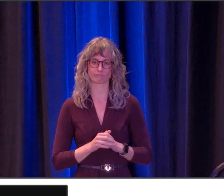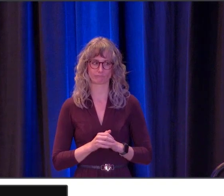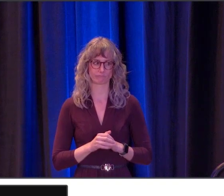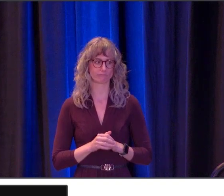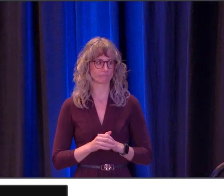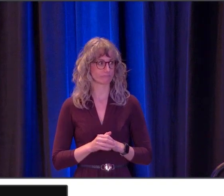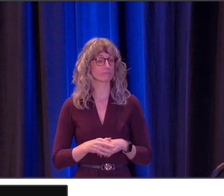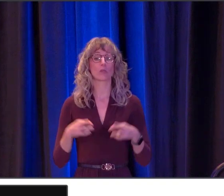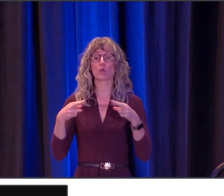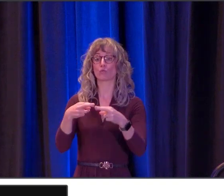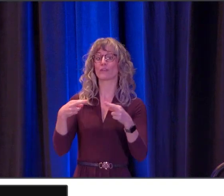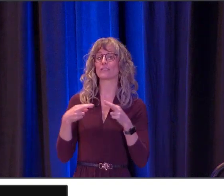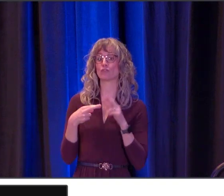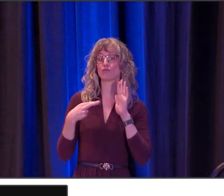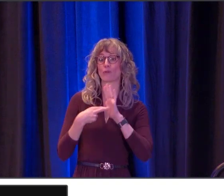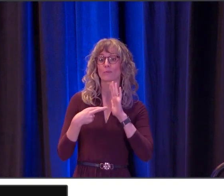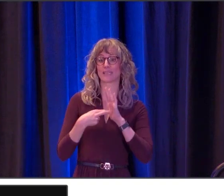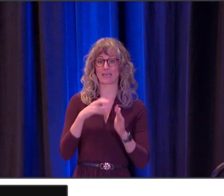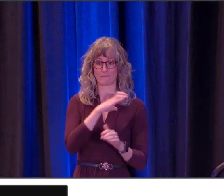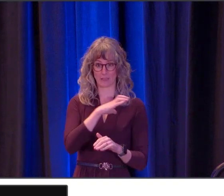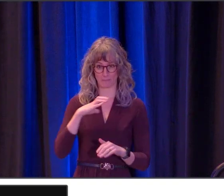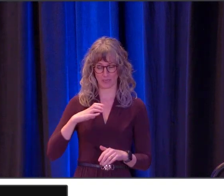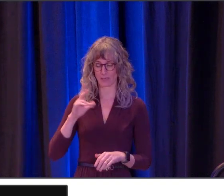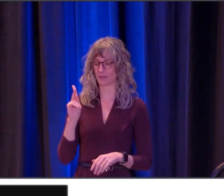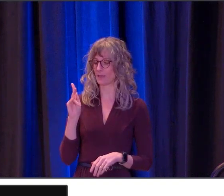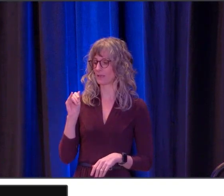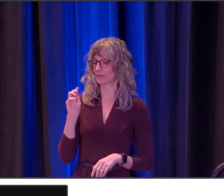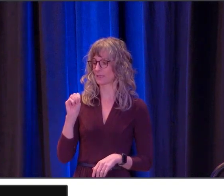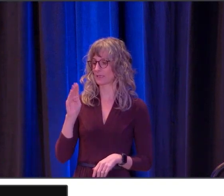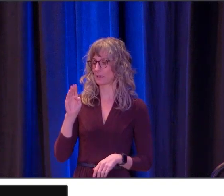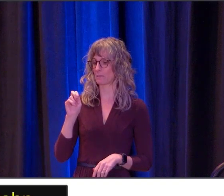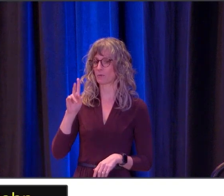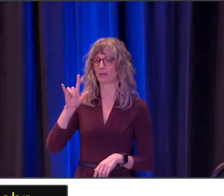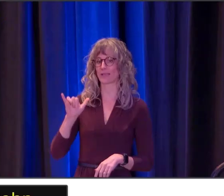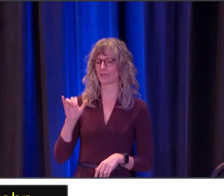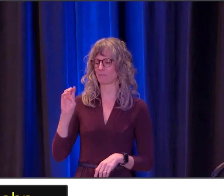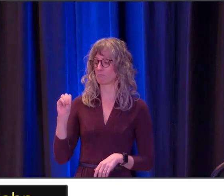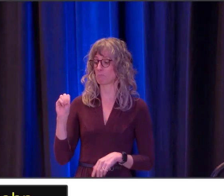The Regional Representatives Committee, chaired by Kimberly Meck.